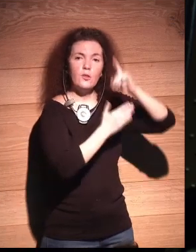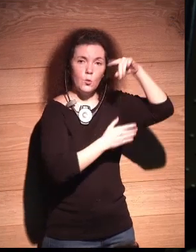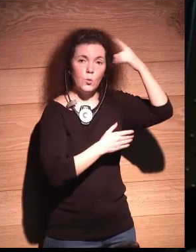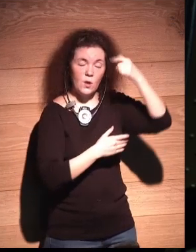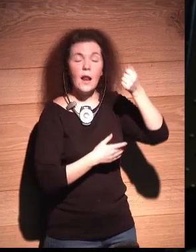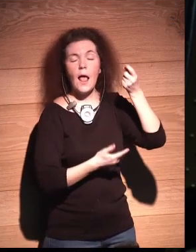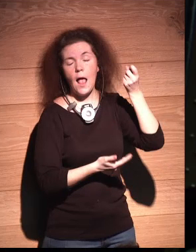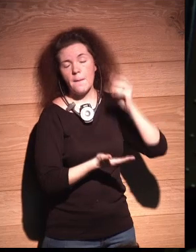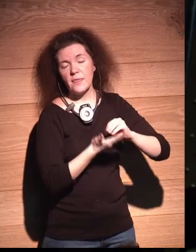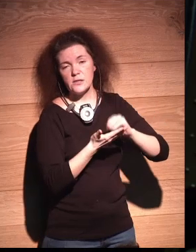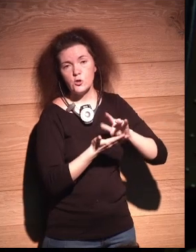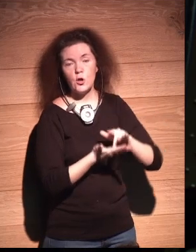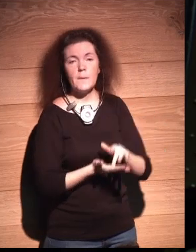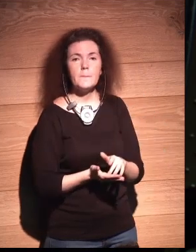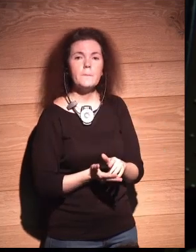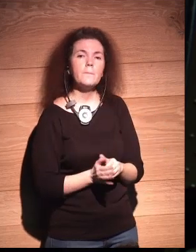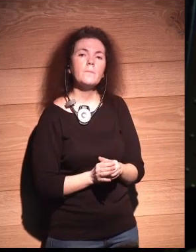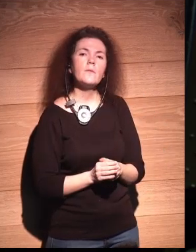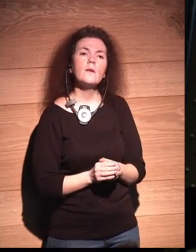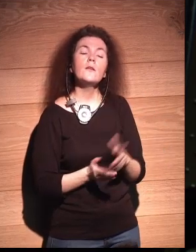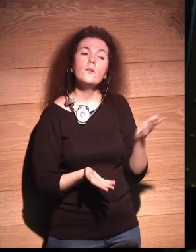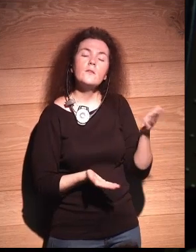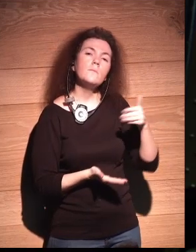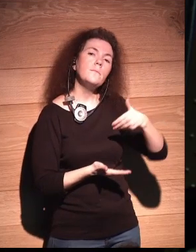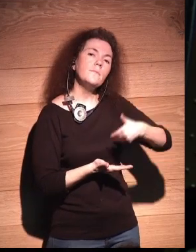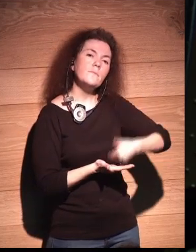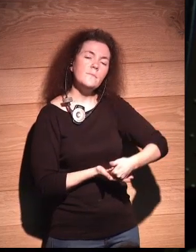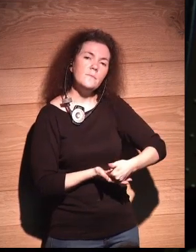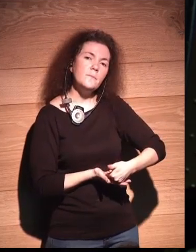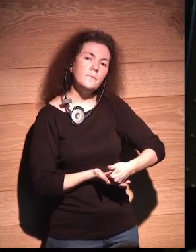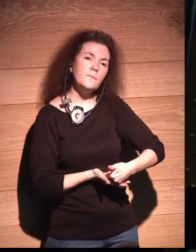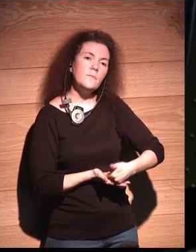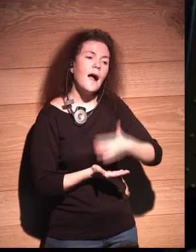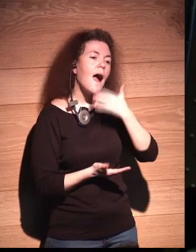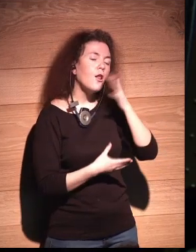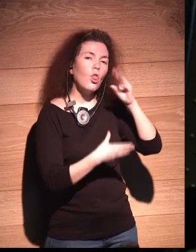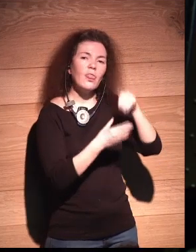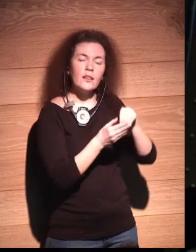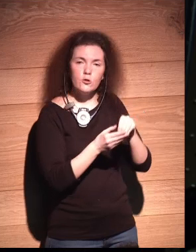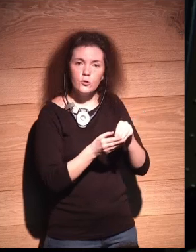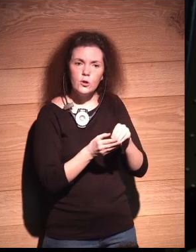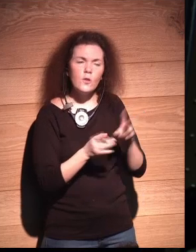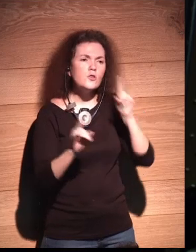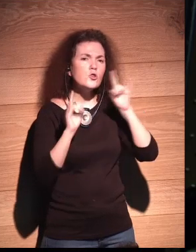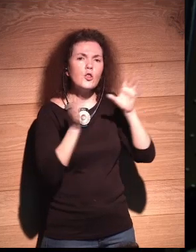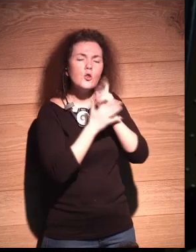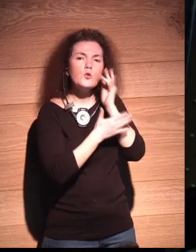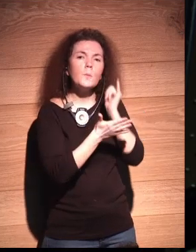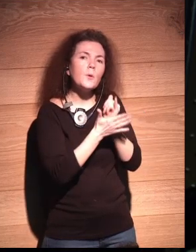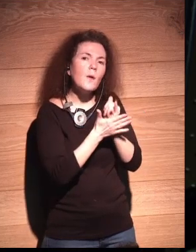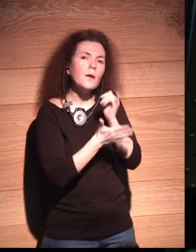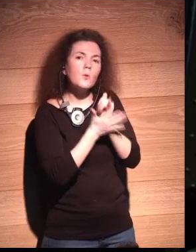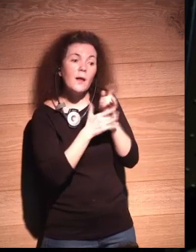cultural centers. So I got there, and every sound that I tried in